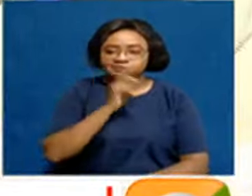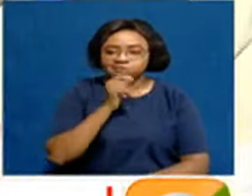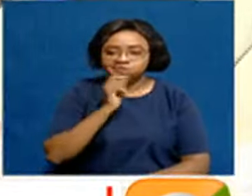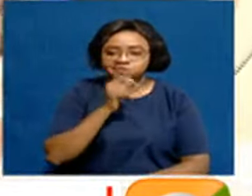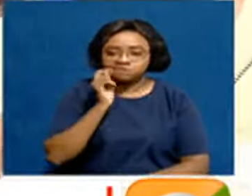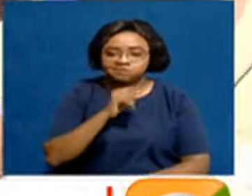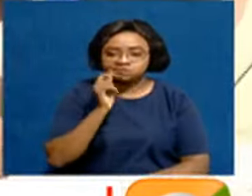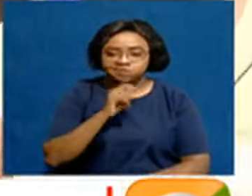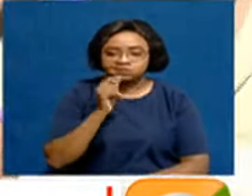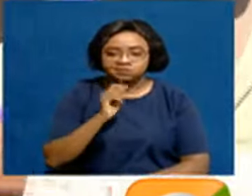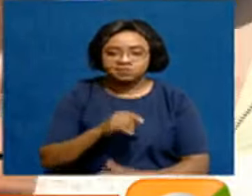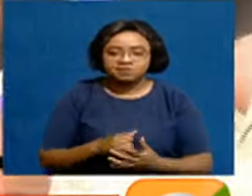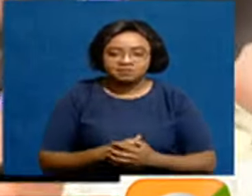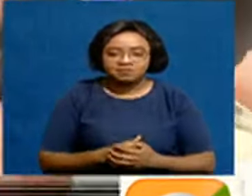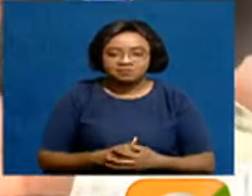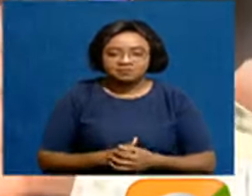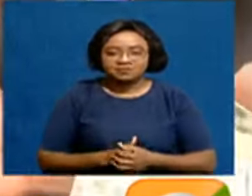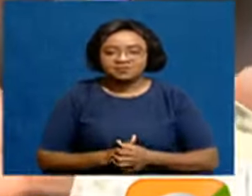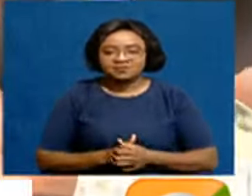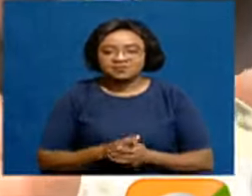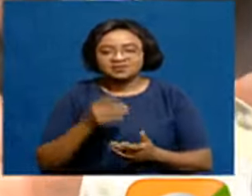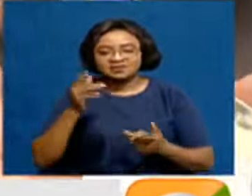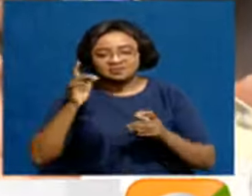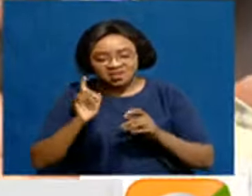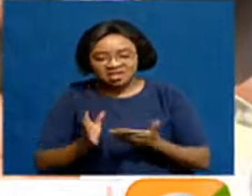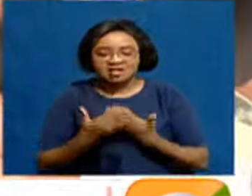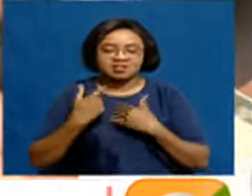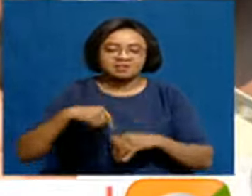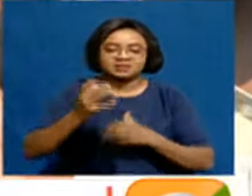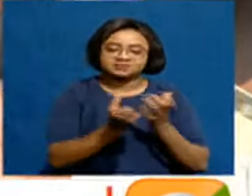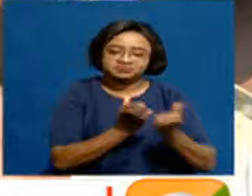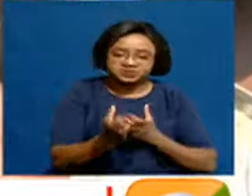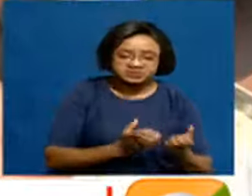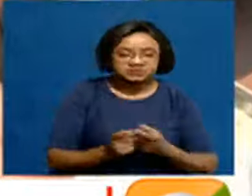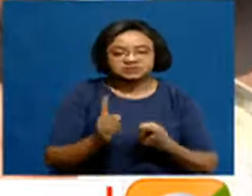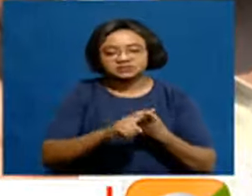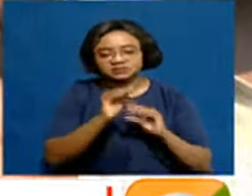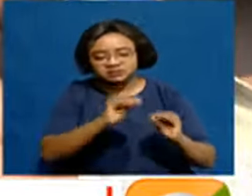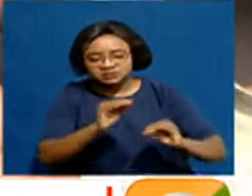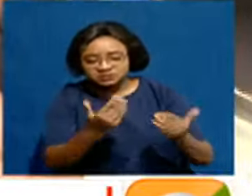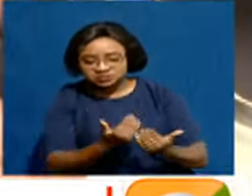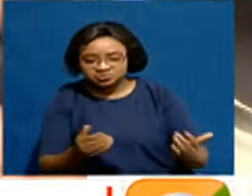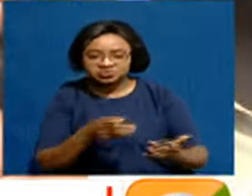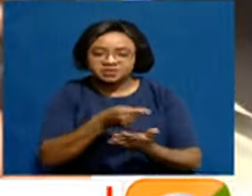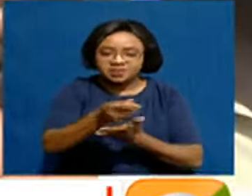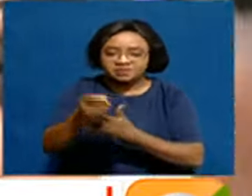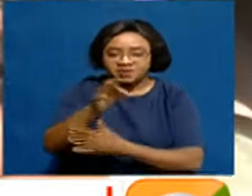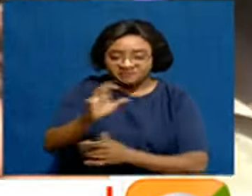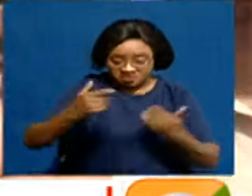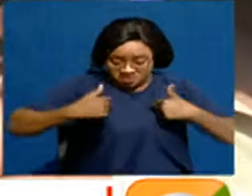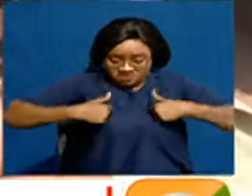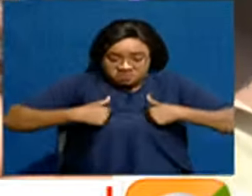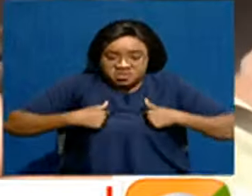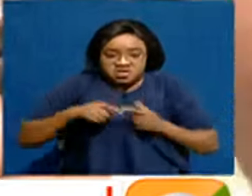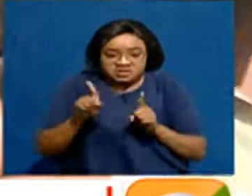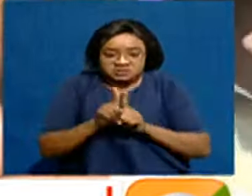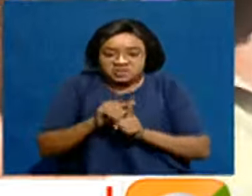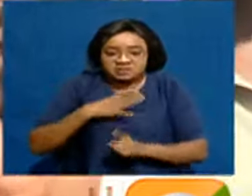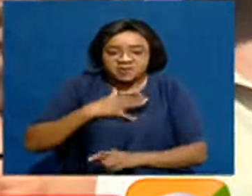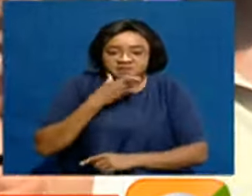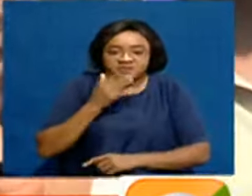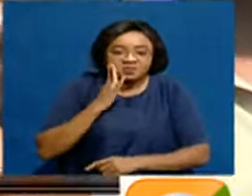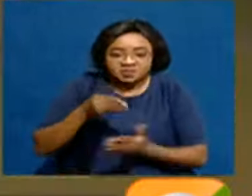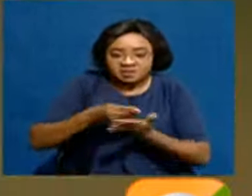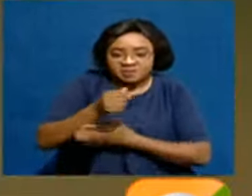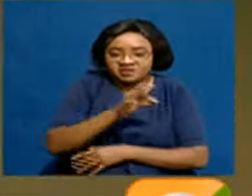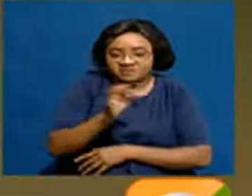bwana. Kukula, kukunywa, kulala ni Muguka. Kusoma ni Muguka. Mimi mwenyewe nimesoma na Muguka. Babu yangu alisoma